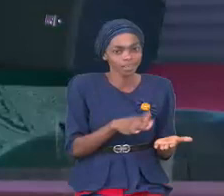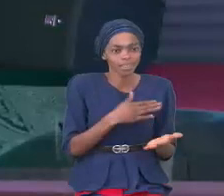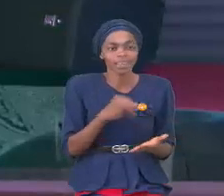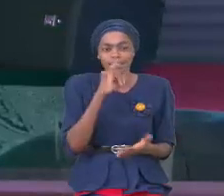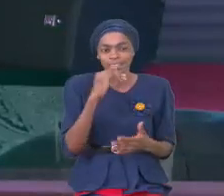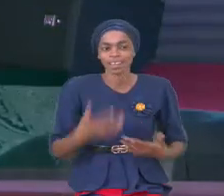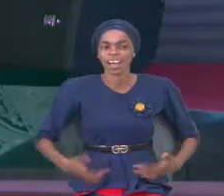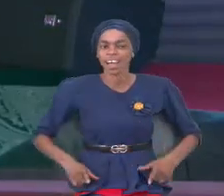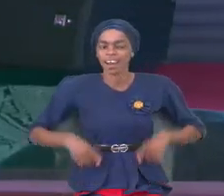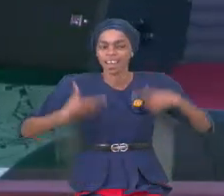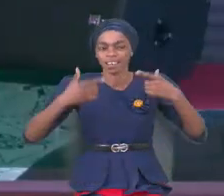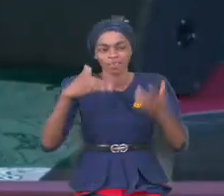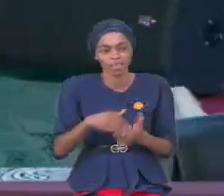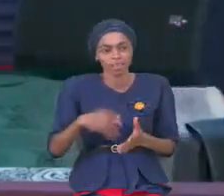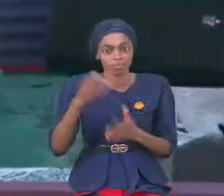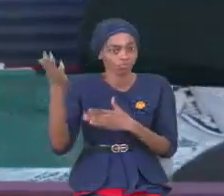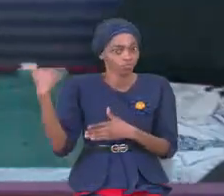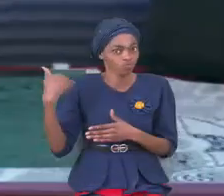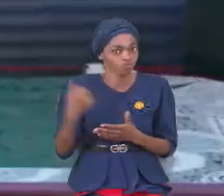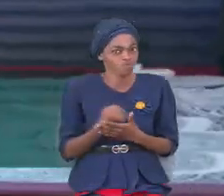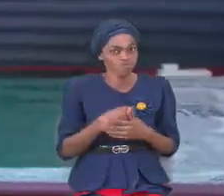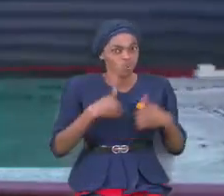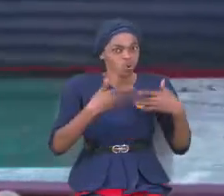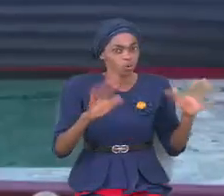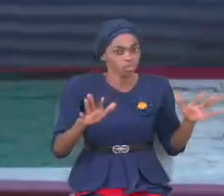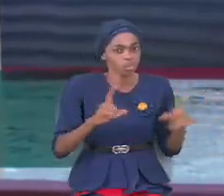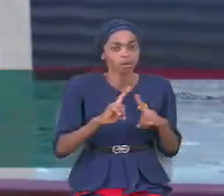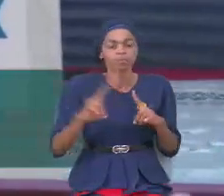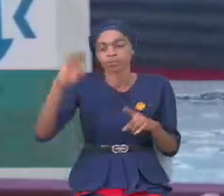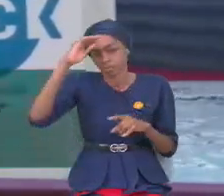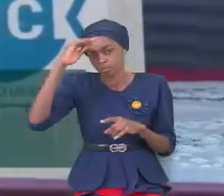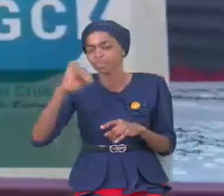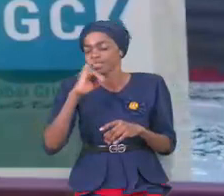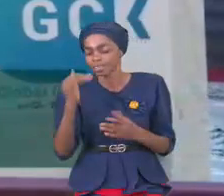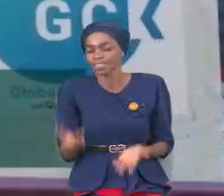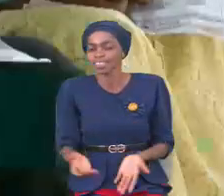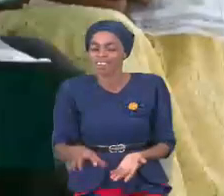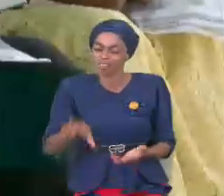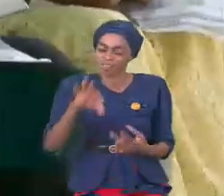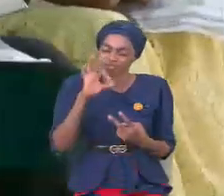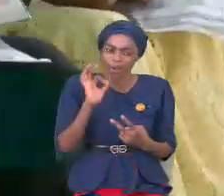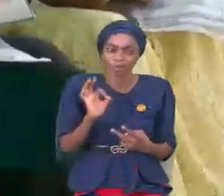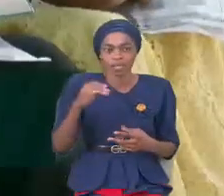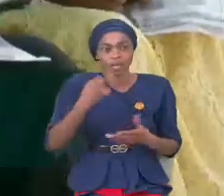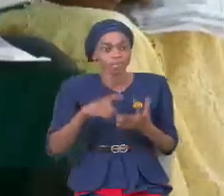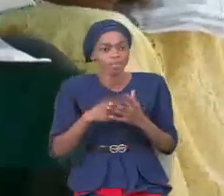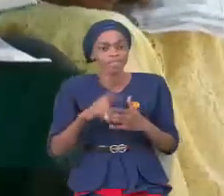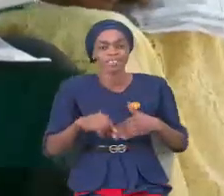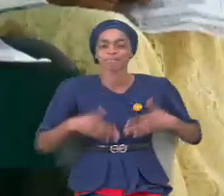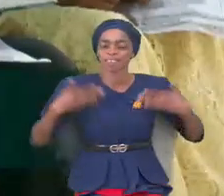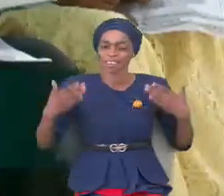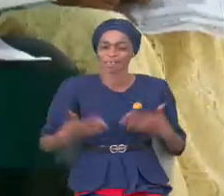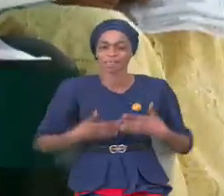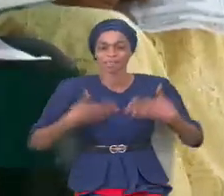he's found. And he began to be merry. Heaven will rejoice because of you. Can you think of all